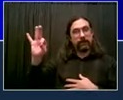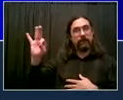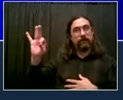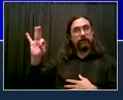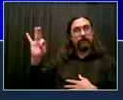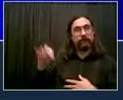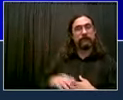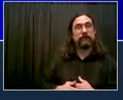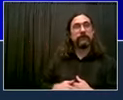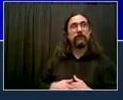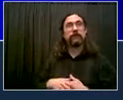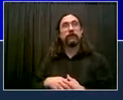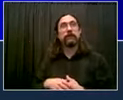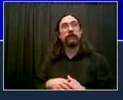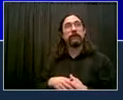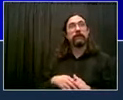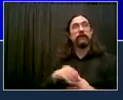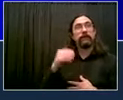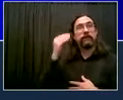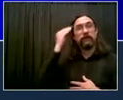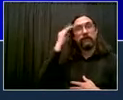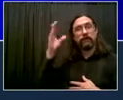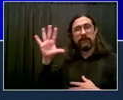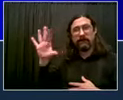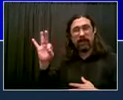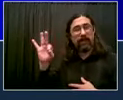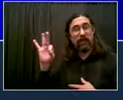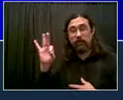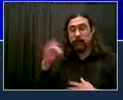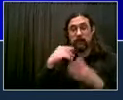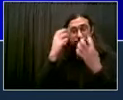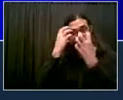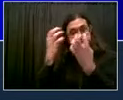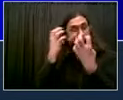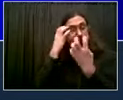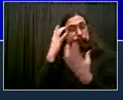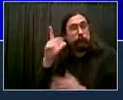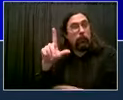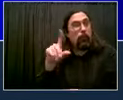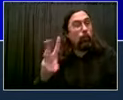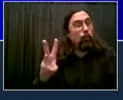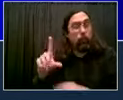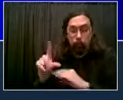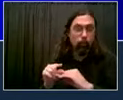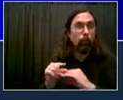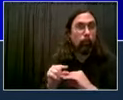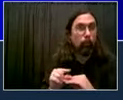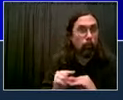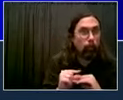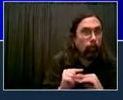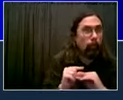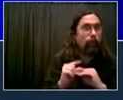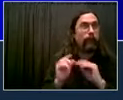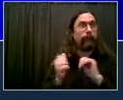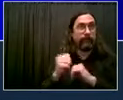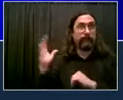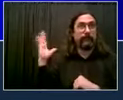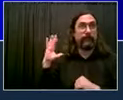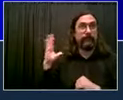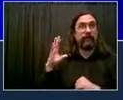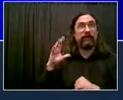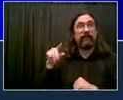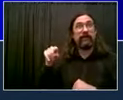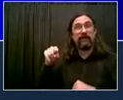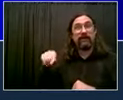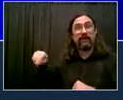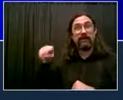low that confirmed positivity, 8.47%. 8.47% confirmed positivity among the folks in the hospitals.